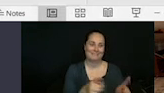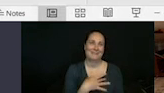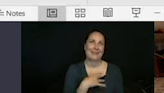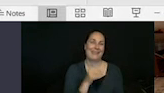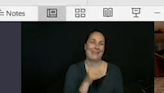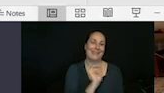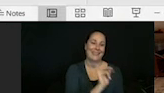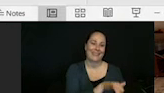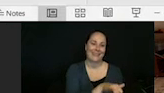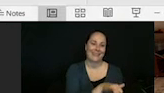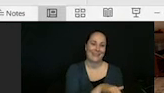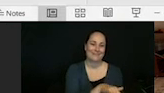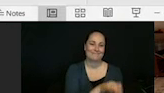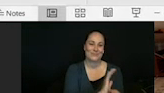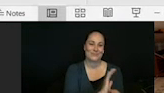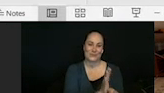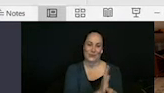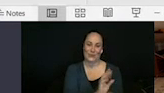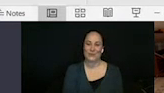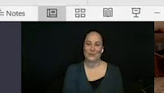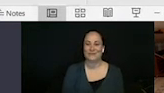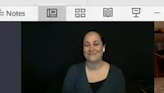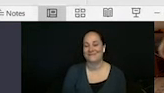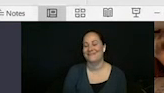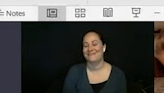monopoles.